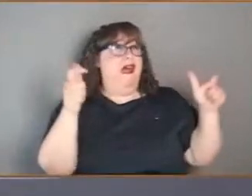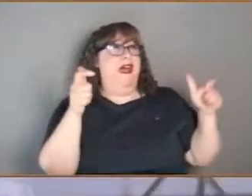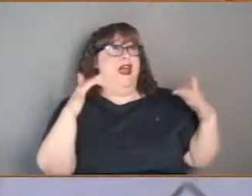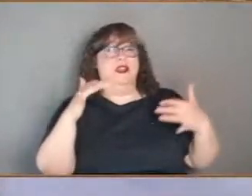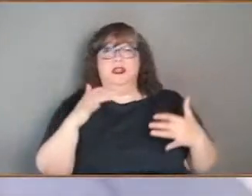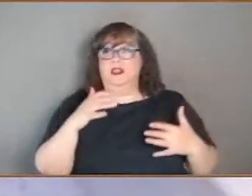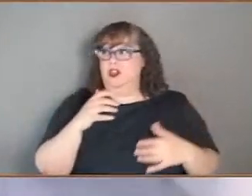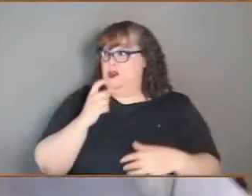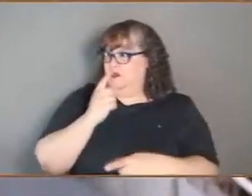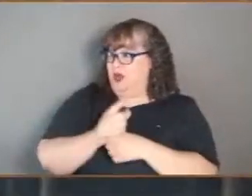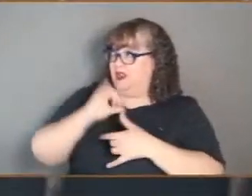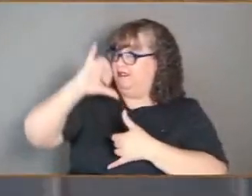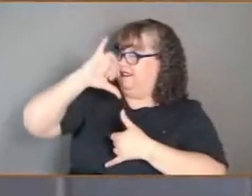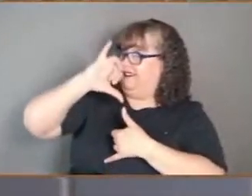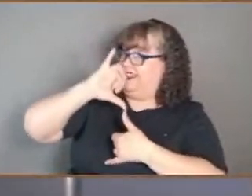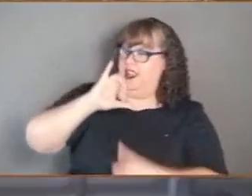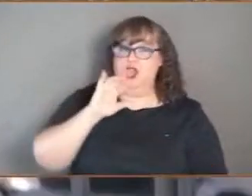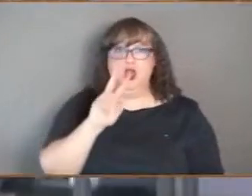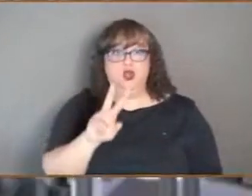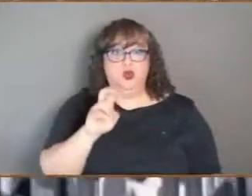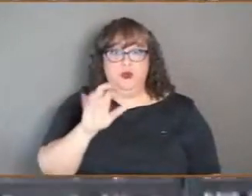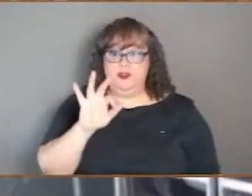200 feet tall. Yeah.